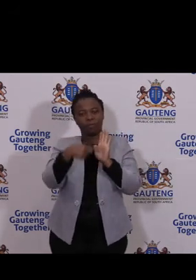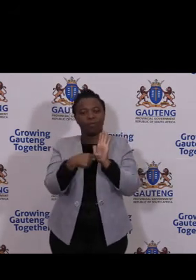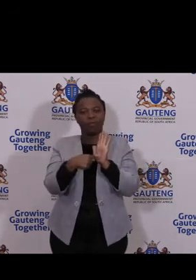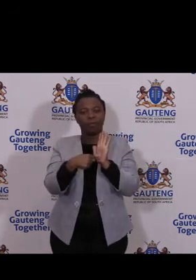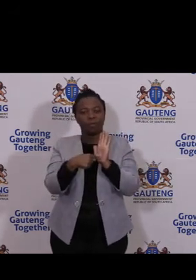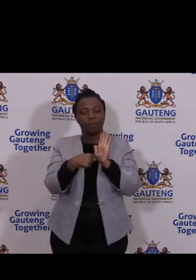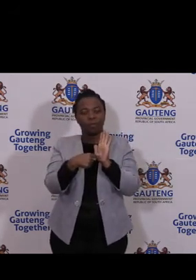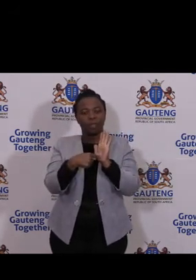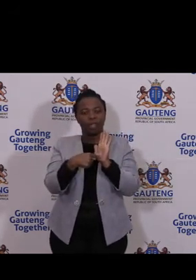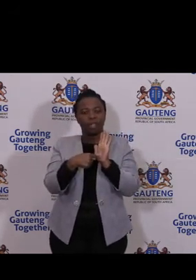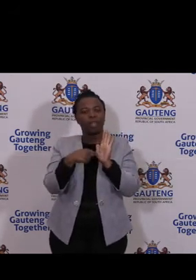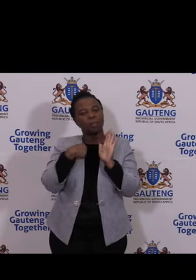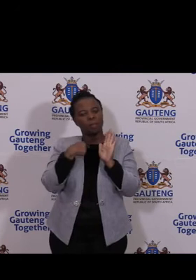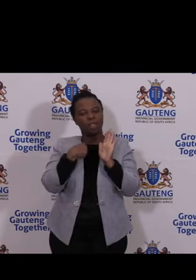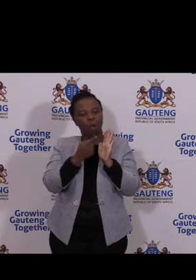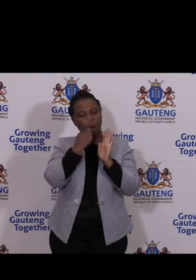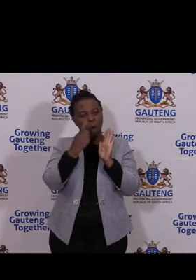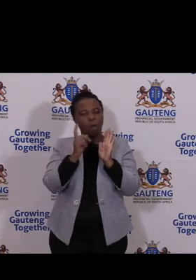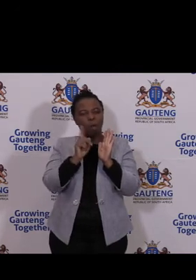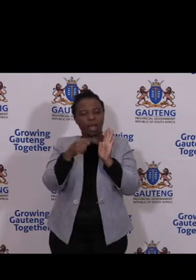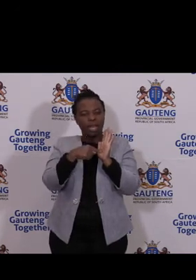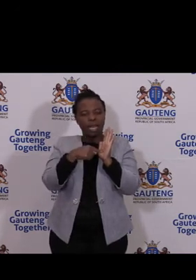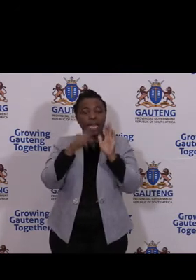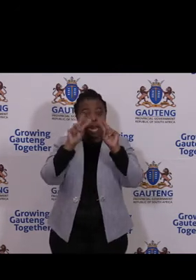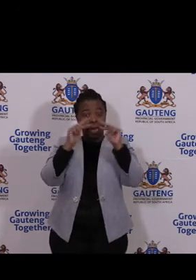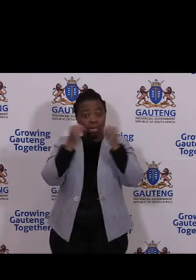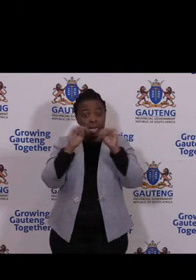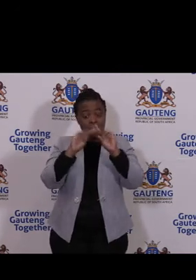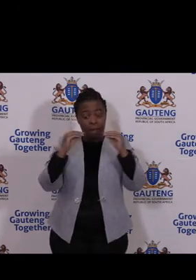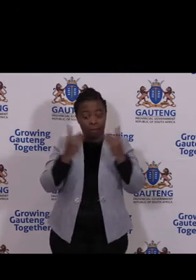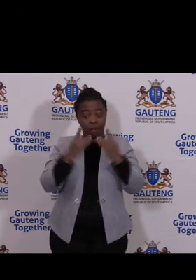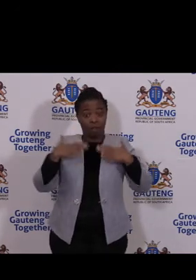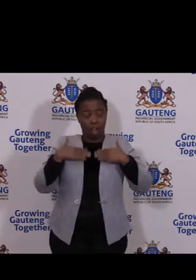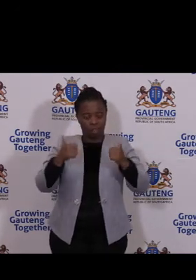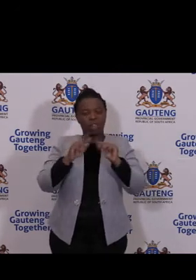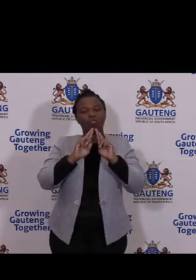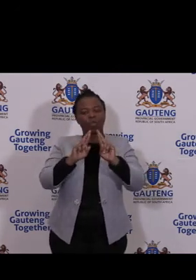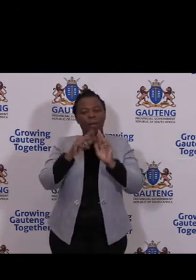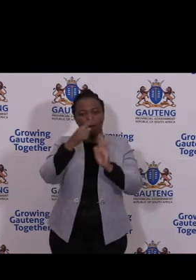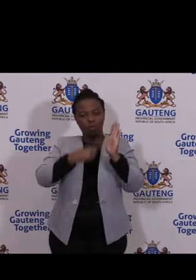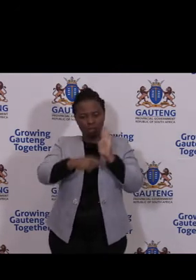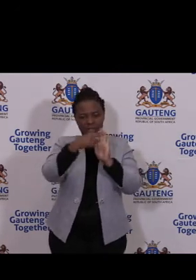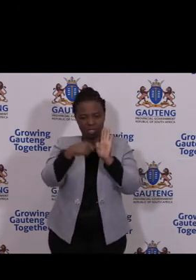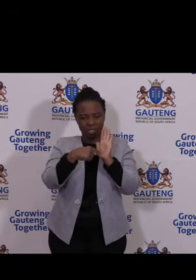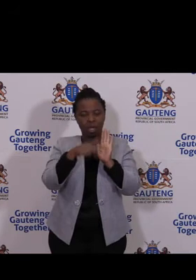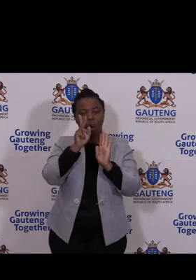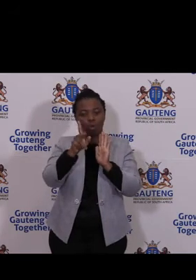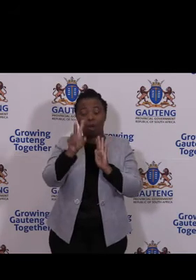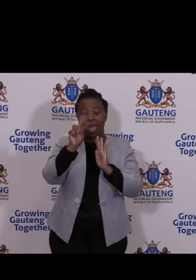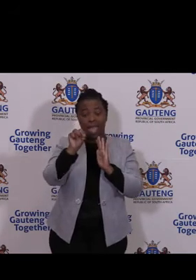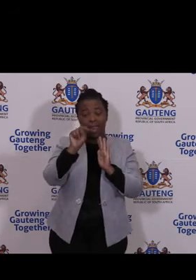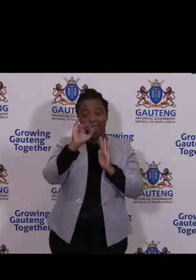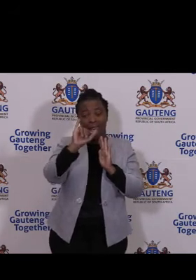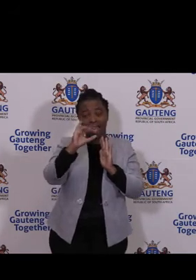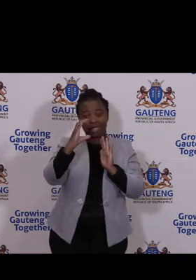are actually usually reported on by the National Department of Health, also collated by the NICD.